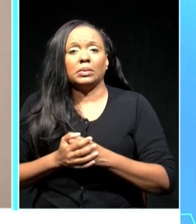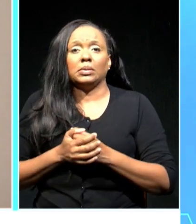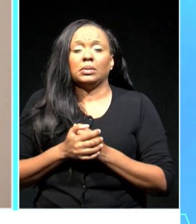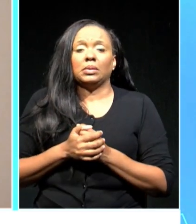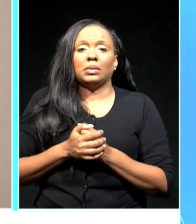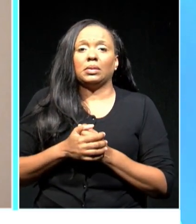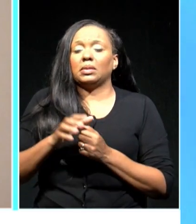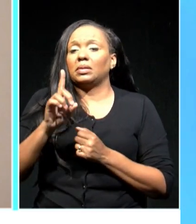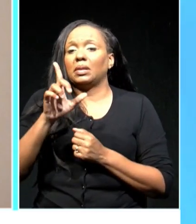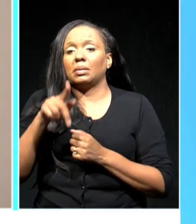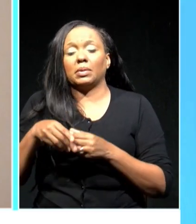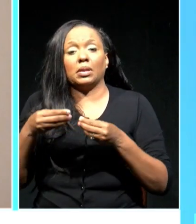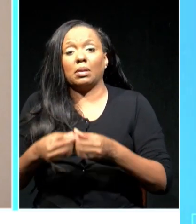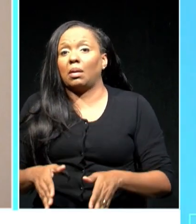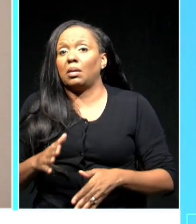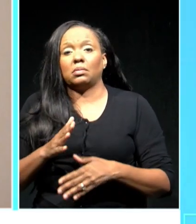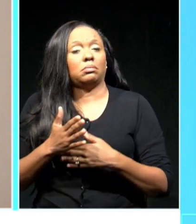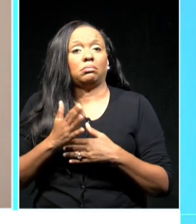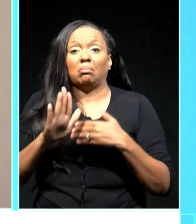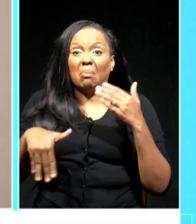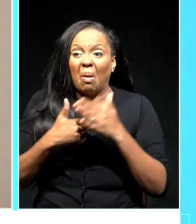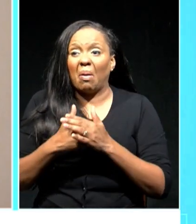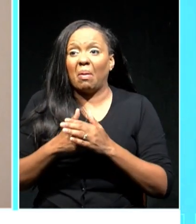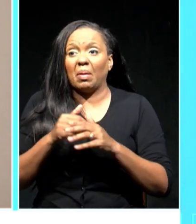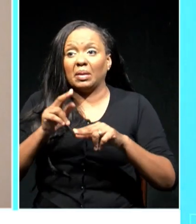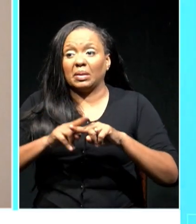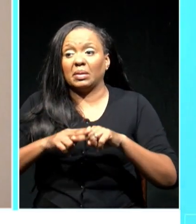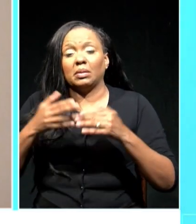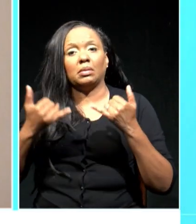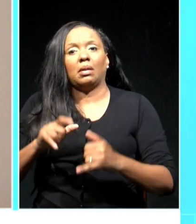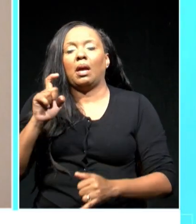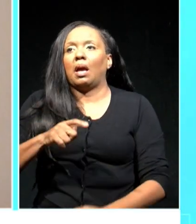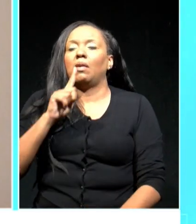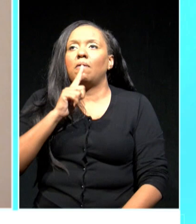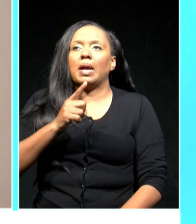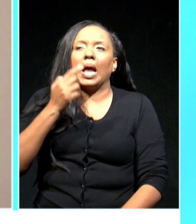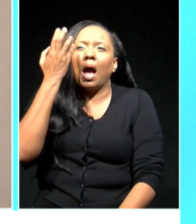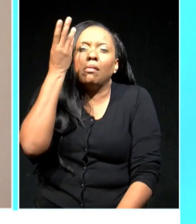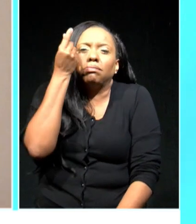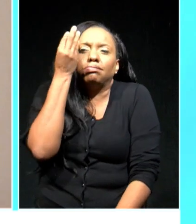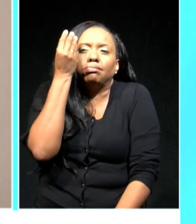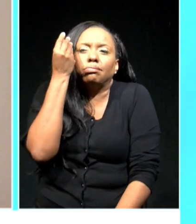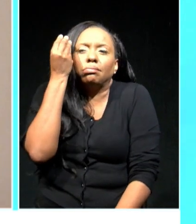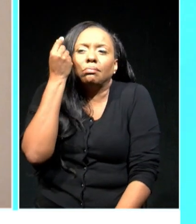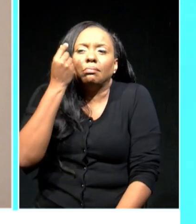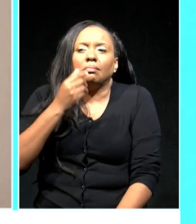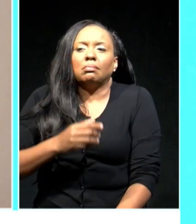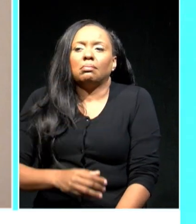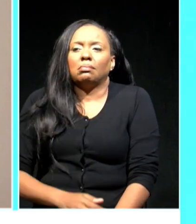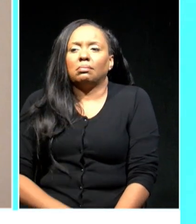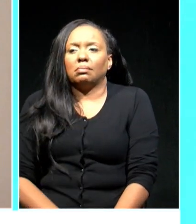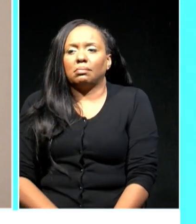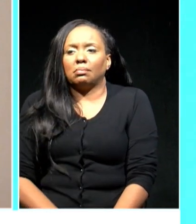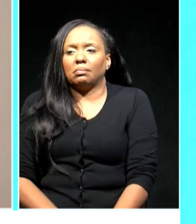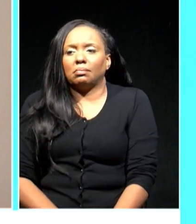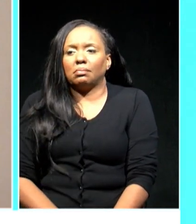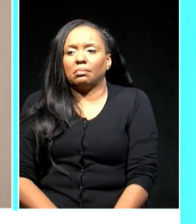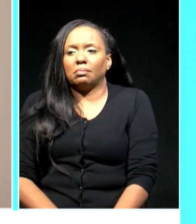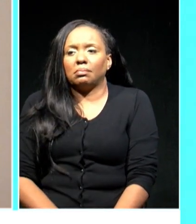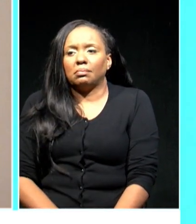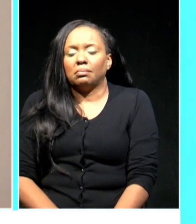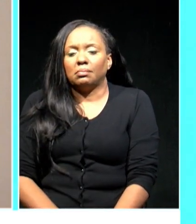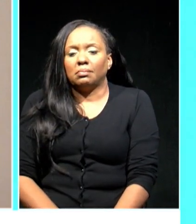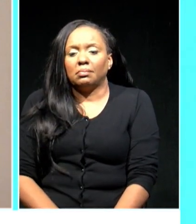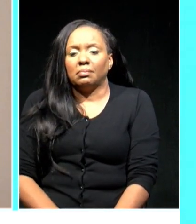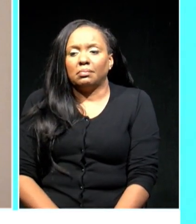have to now reconsider that term of seats. And certainly one of the other highlights